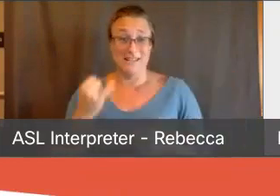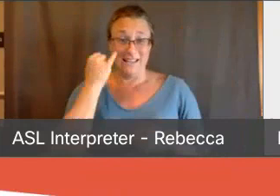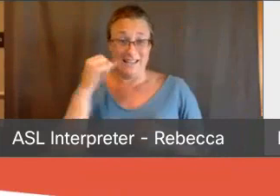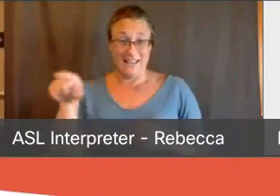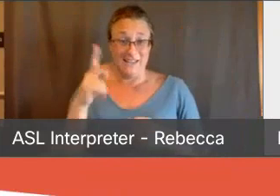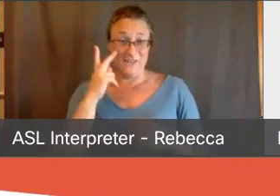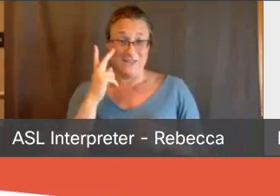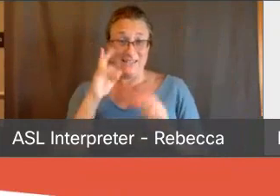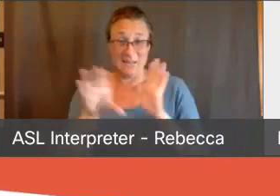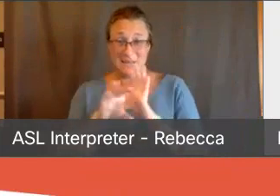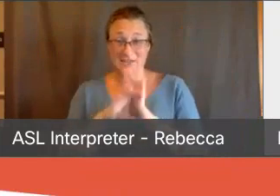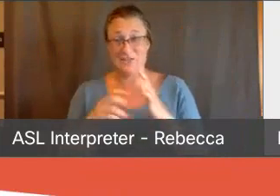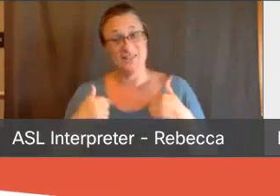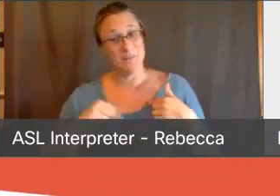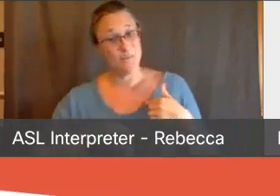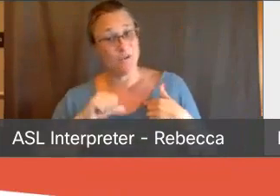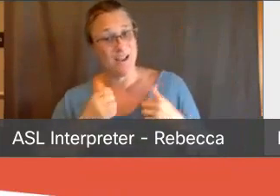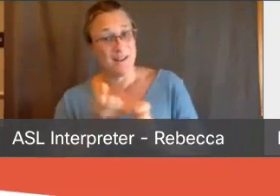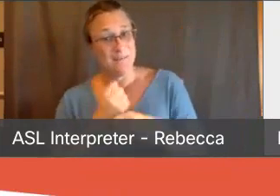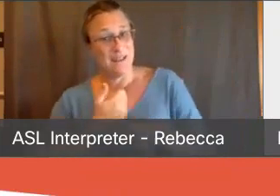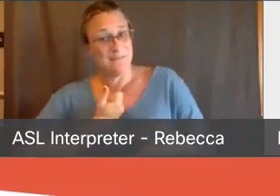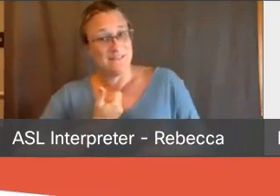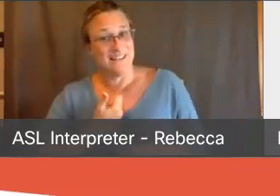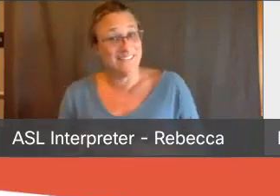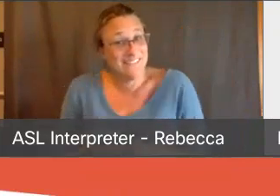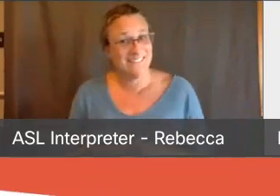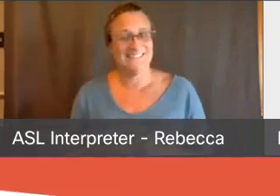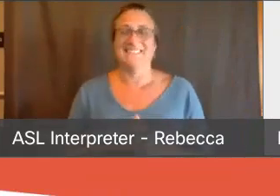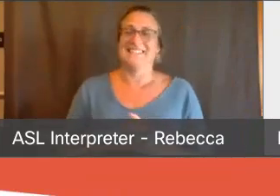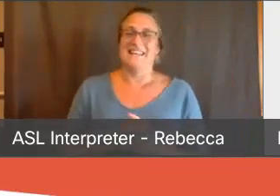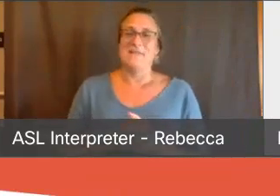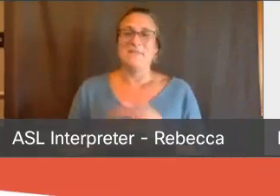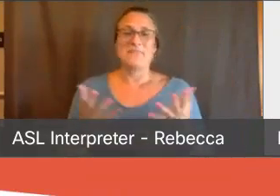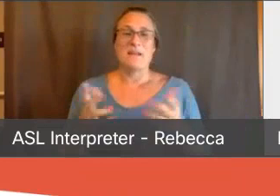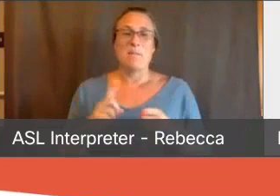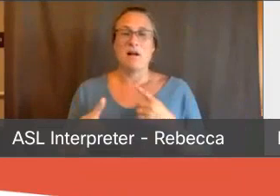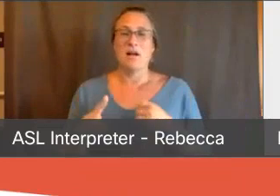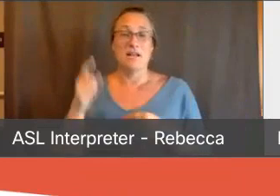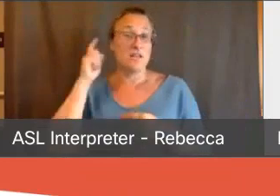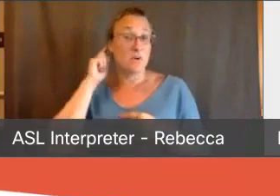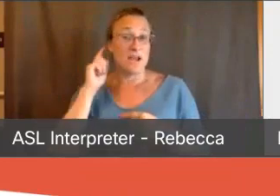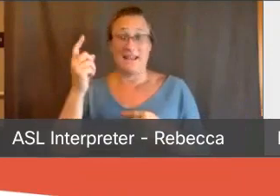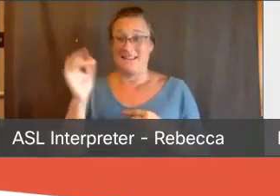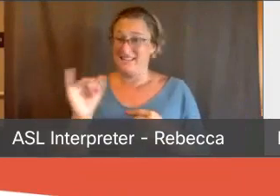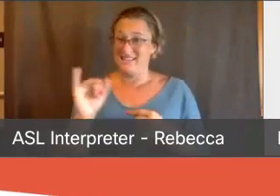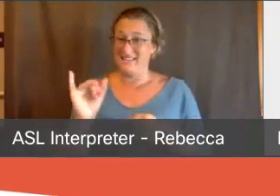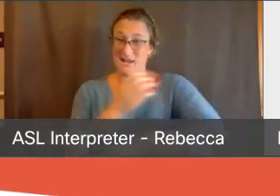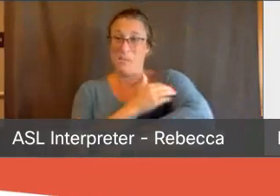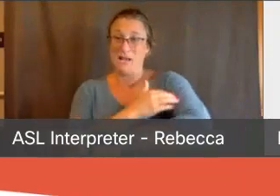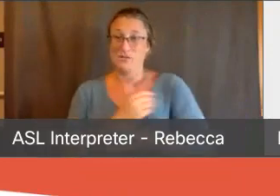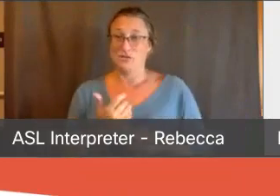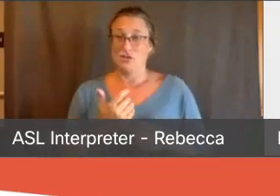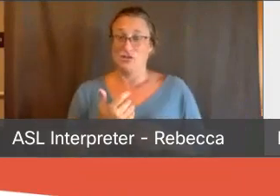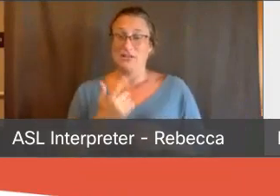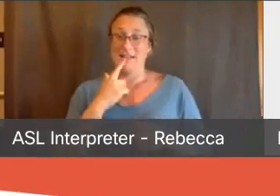that I've made, I'm very proud of it. That it's like a muscle, right? The more we work a muscle, the stronger it